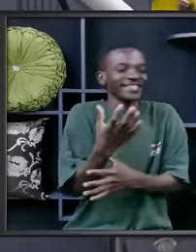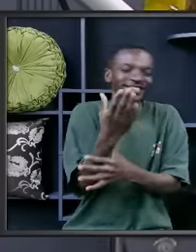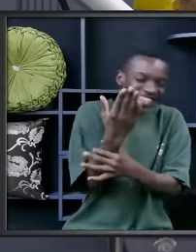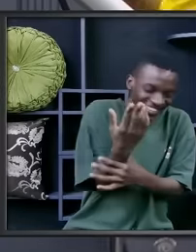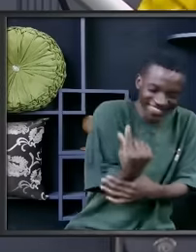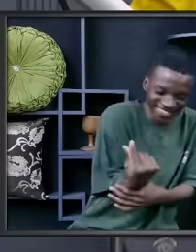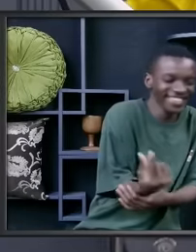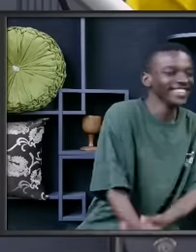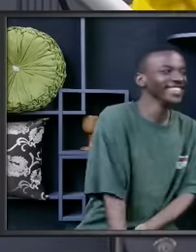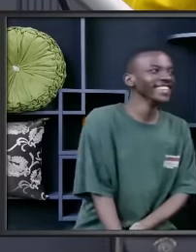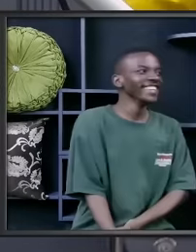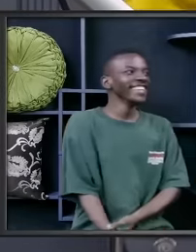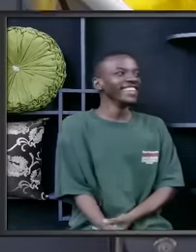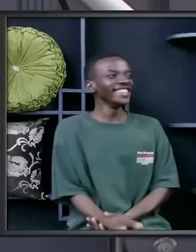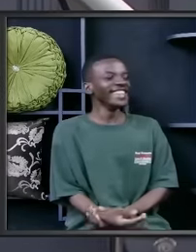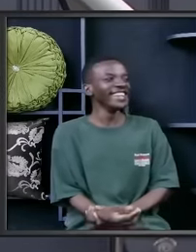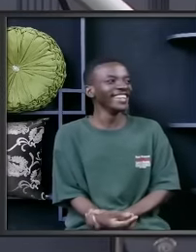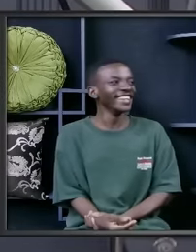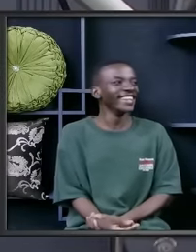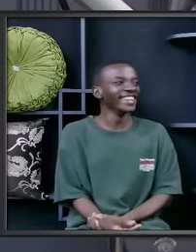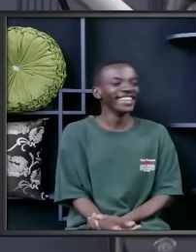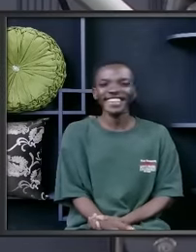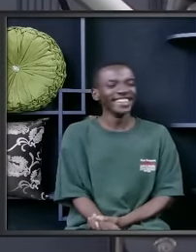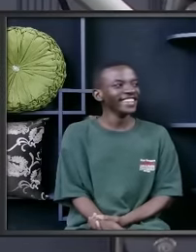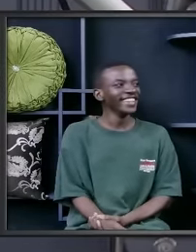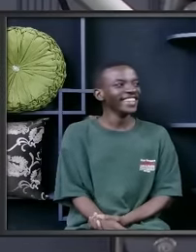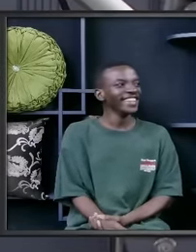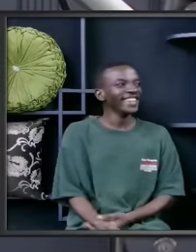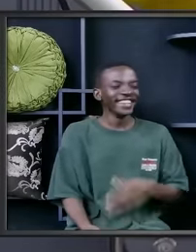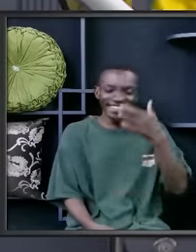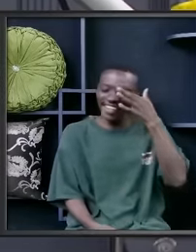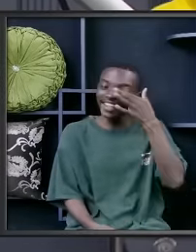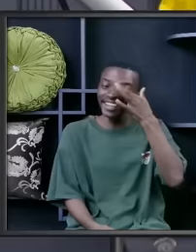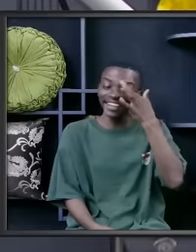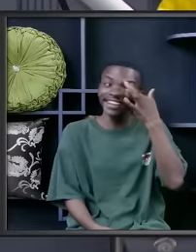remain. You go translate that thing.